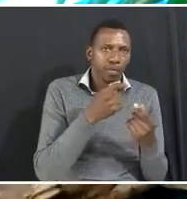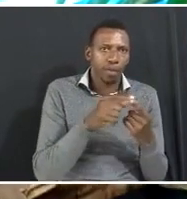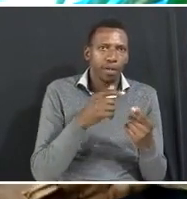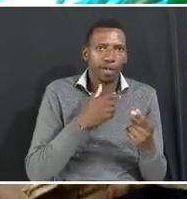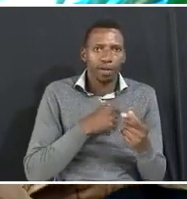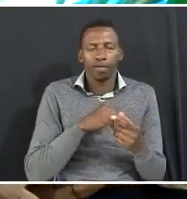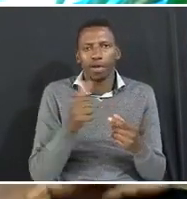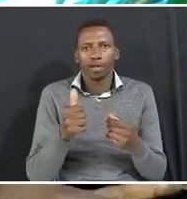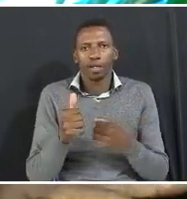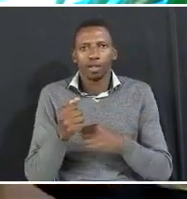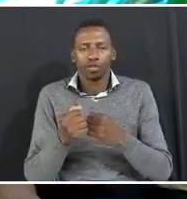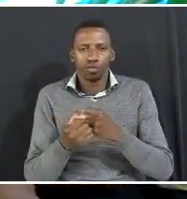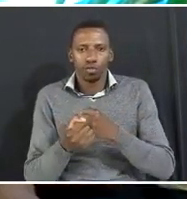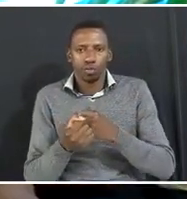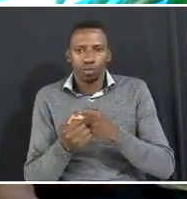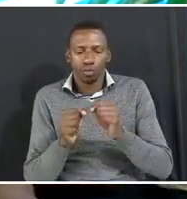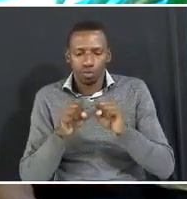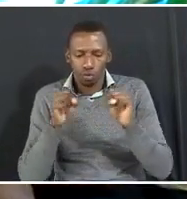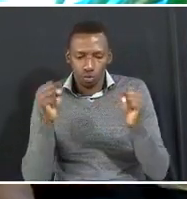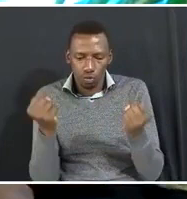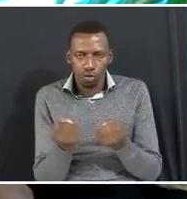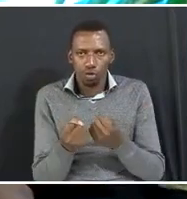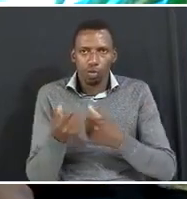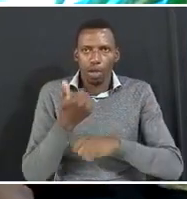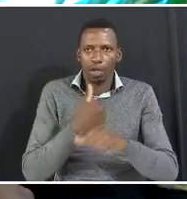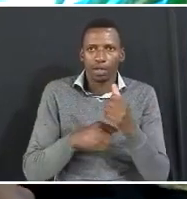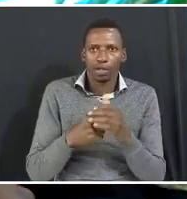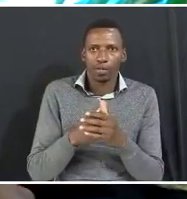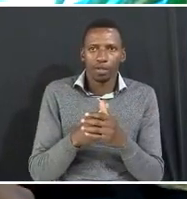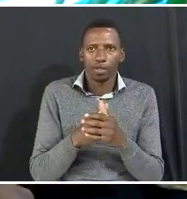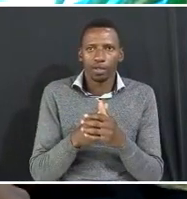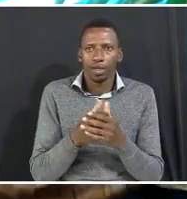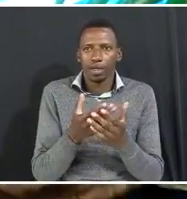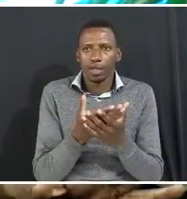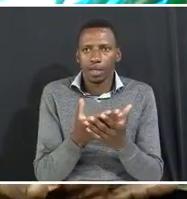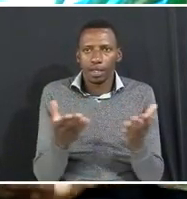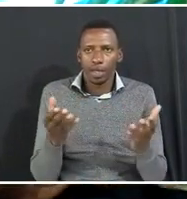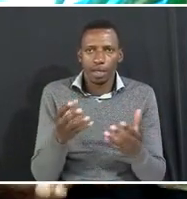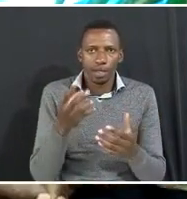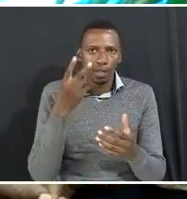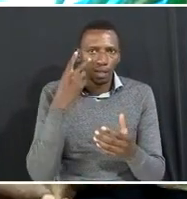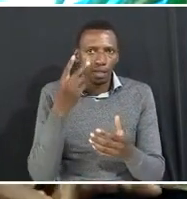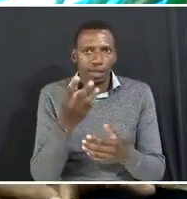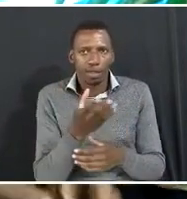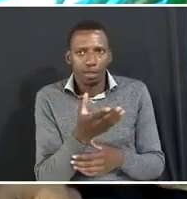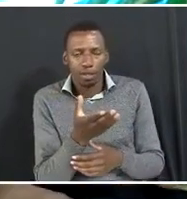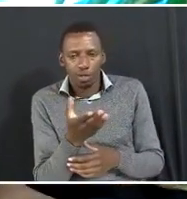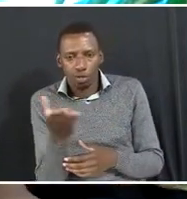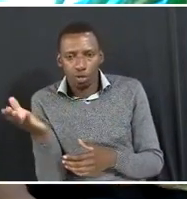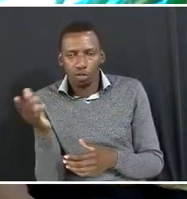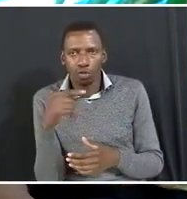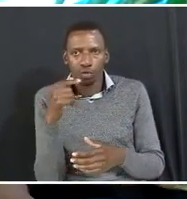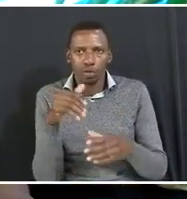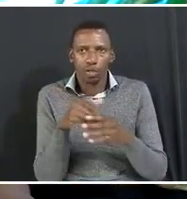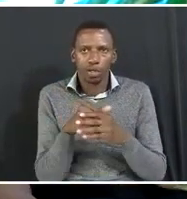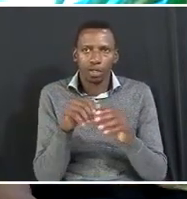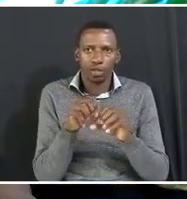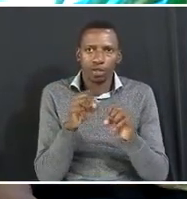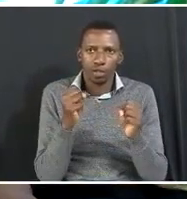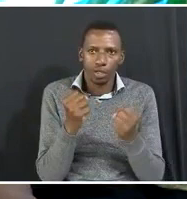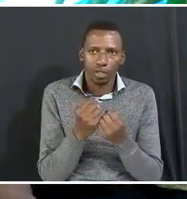social activities that they perform. They identify those in the society